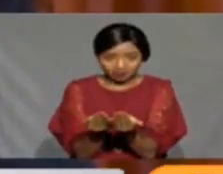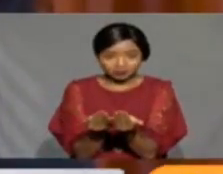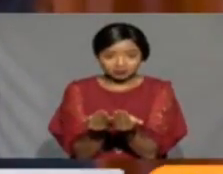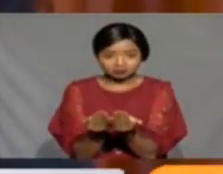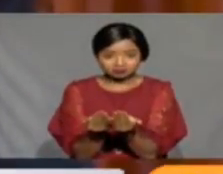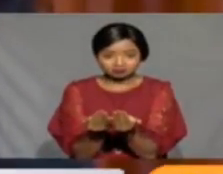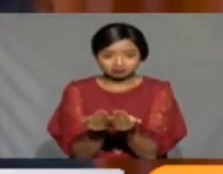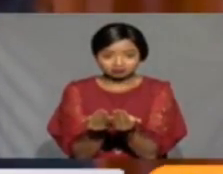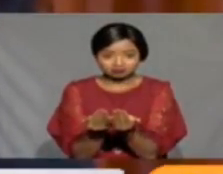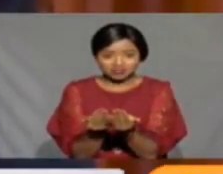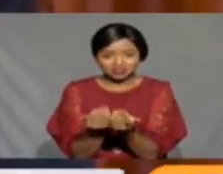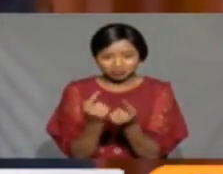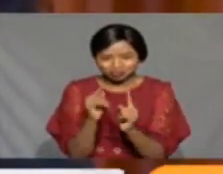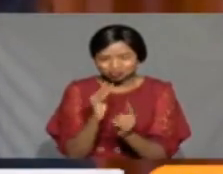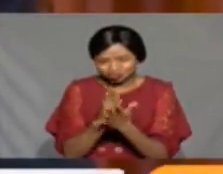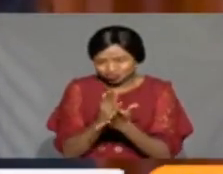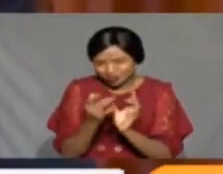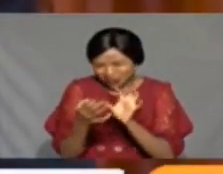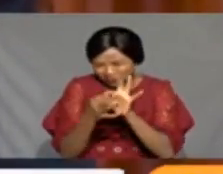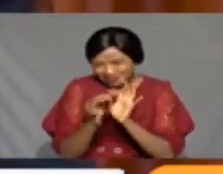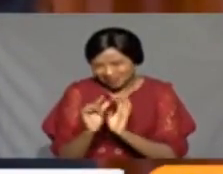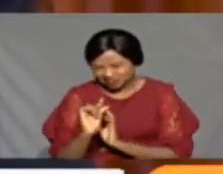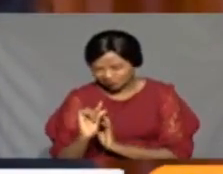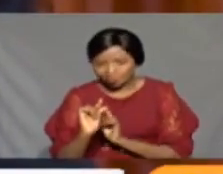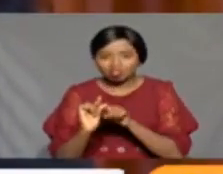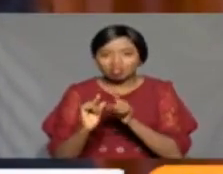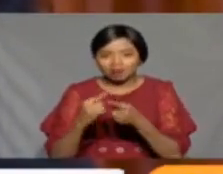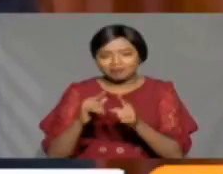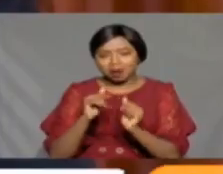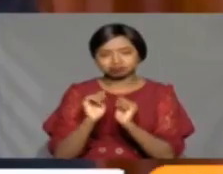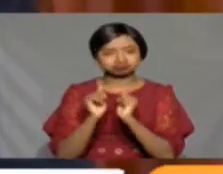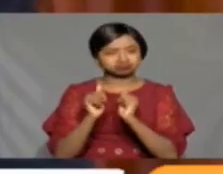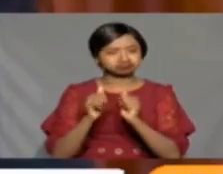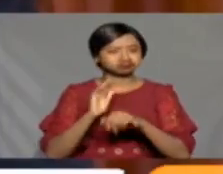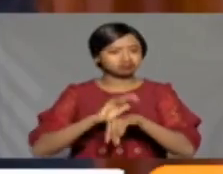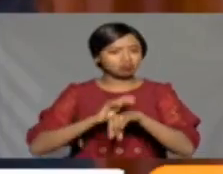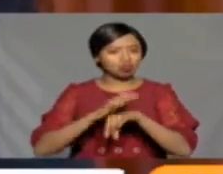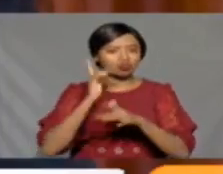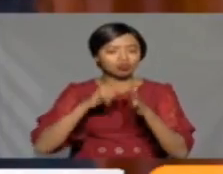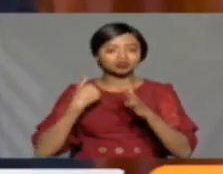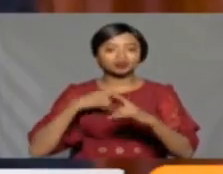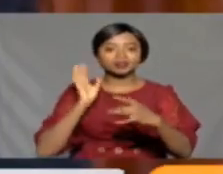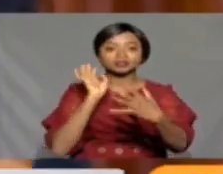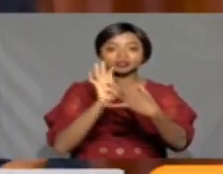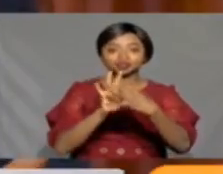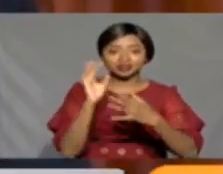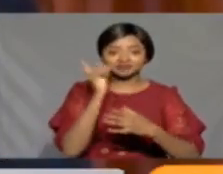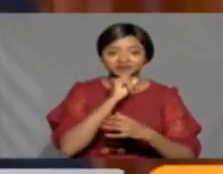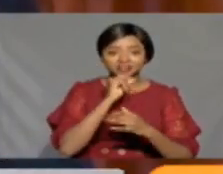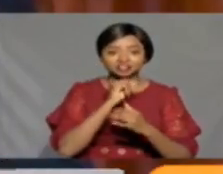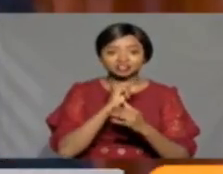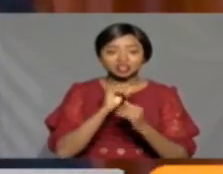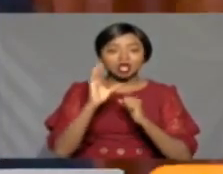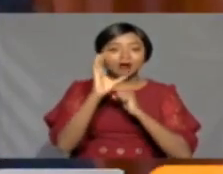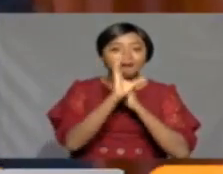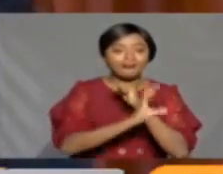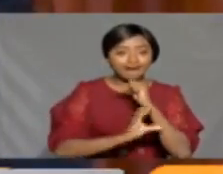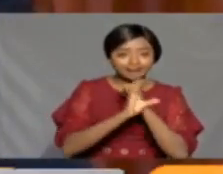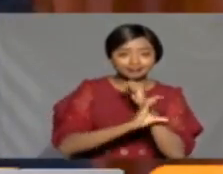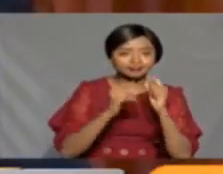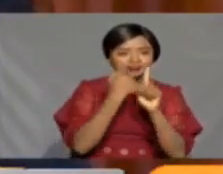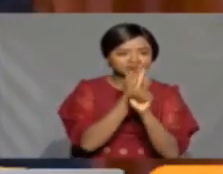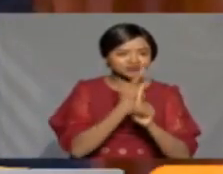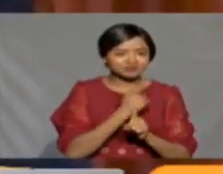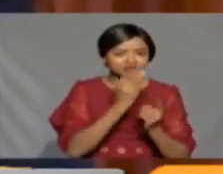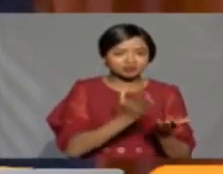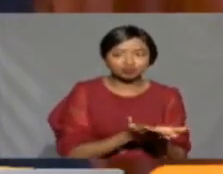in very small quantities, but we have joined the oil exporting countries